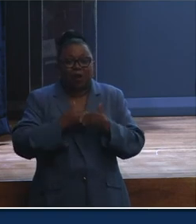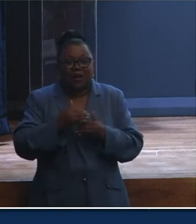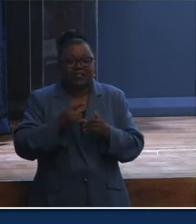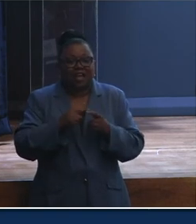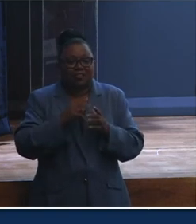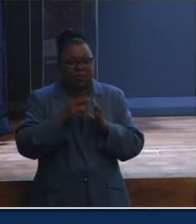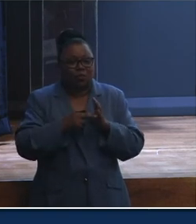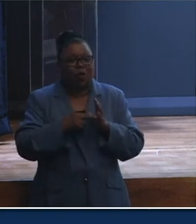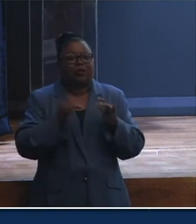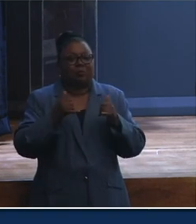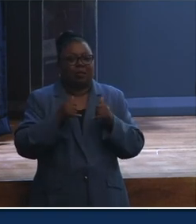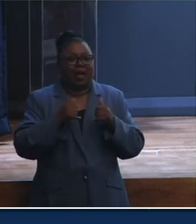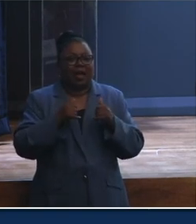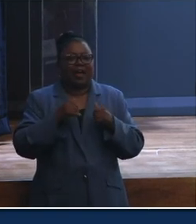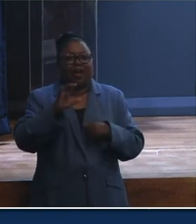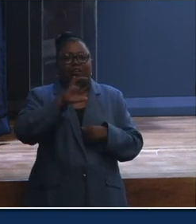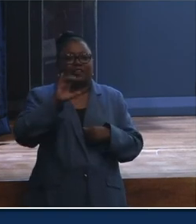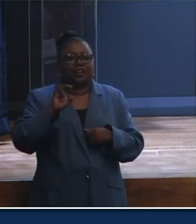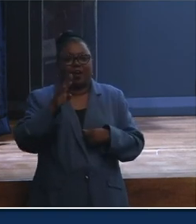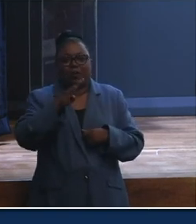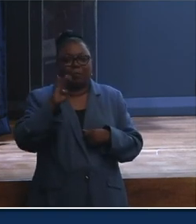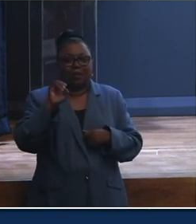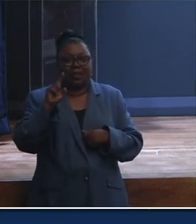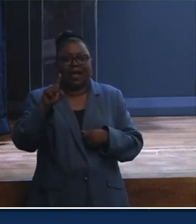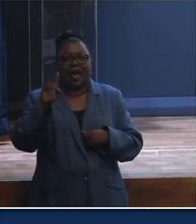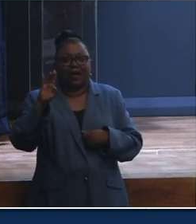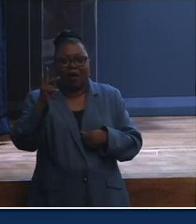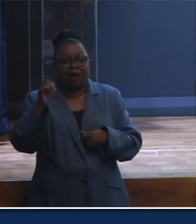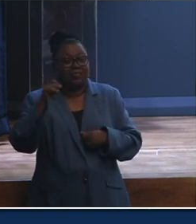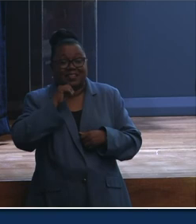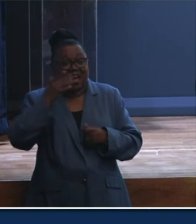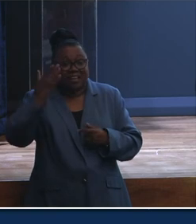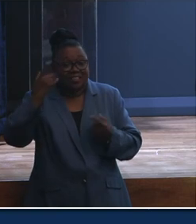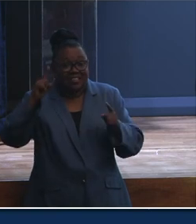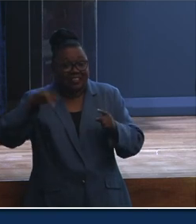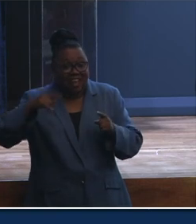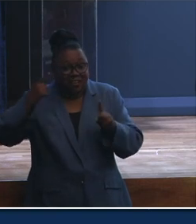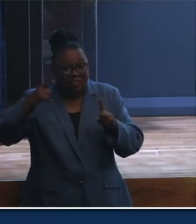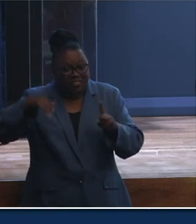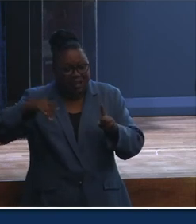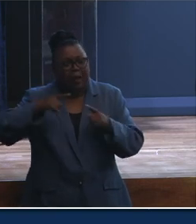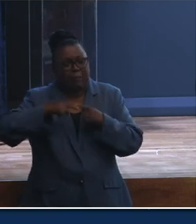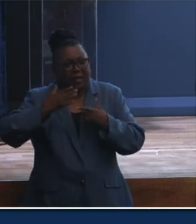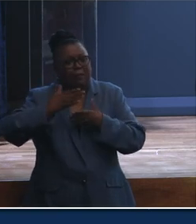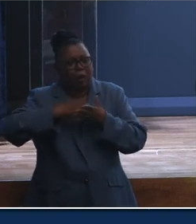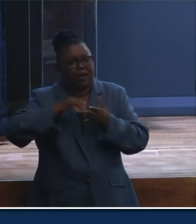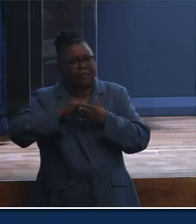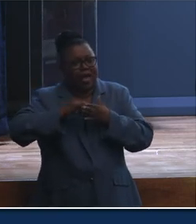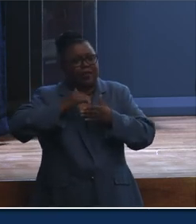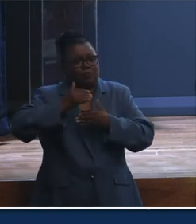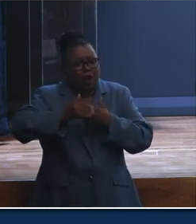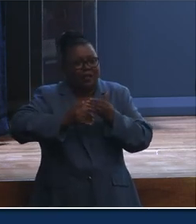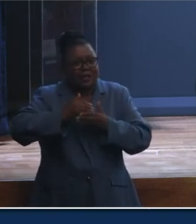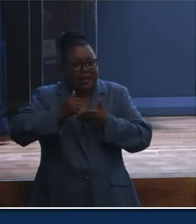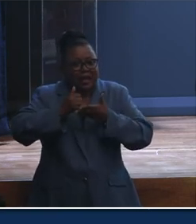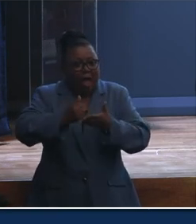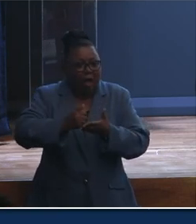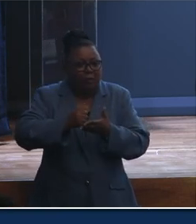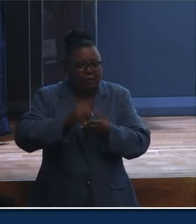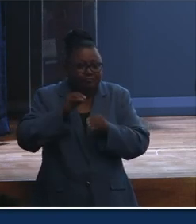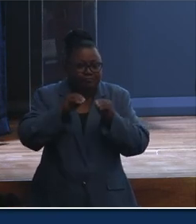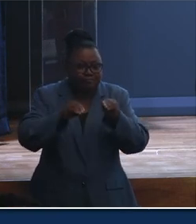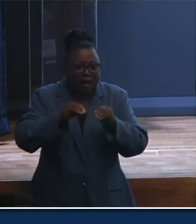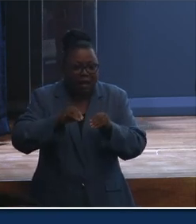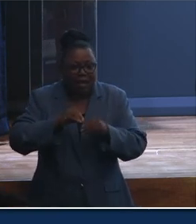goal is to play for the Chicago Blackhawks one day, and they have not yet achieved that goal. So just being a part of that process and helping instill, whether